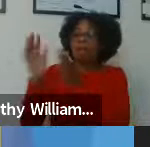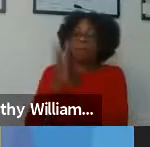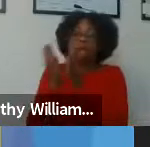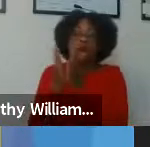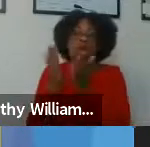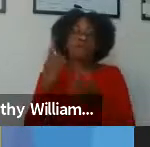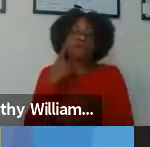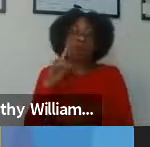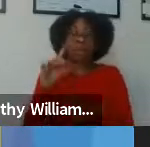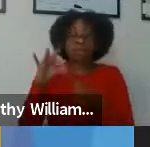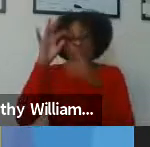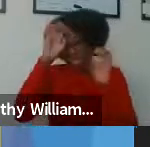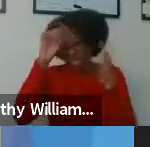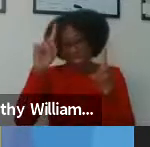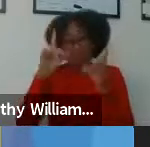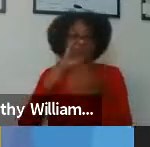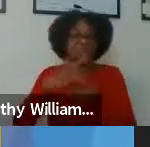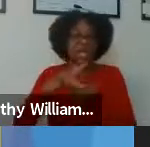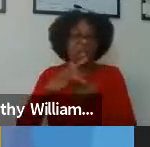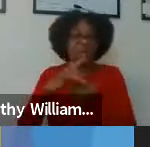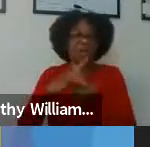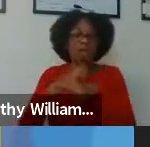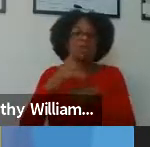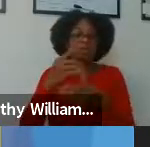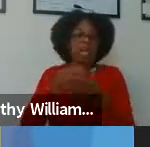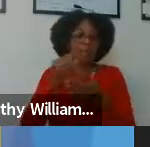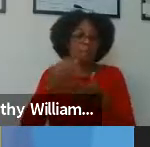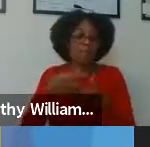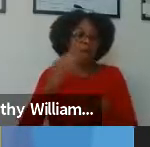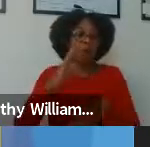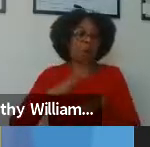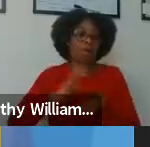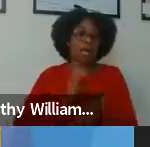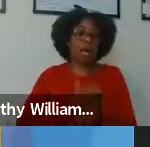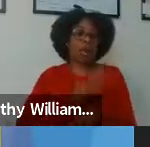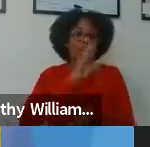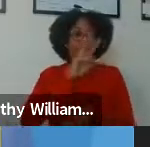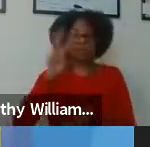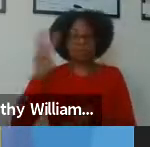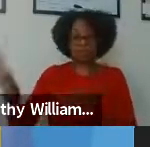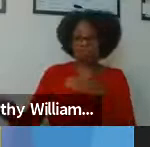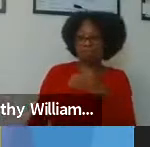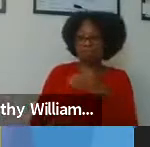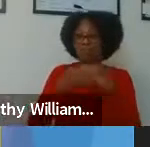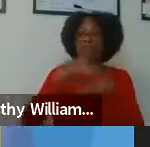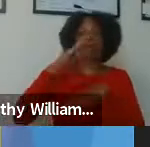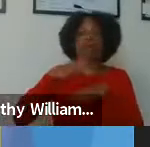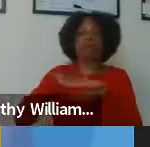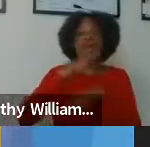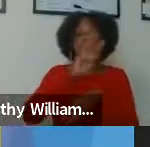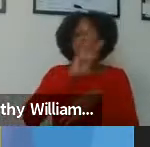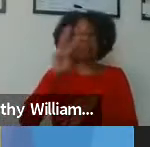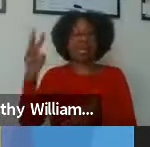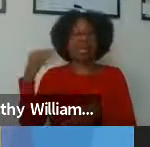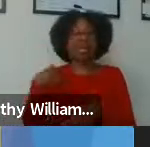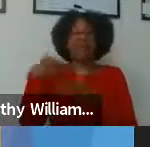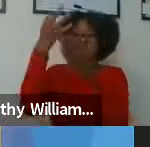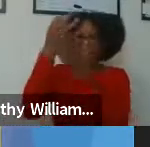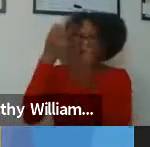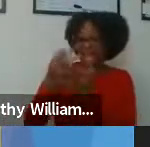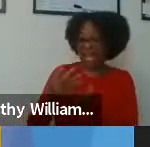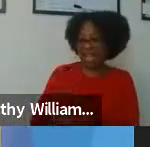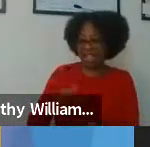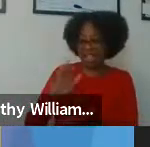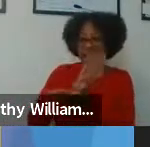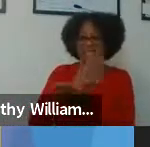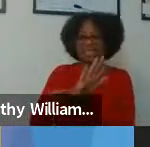which is available for purchase on our website. In addition, also on our website, we have fact sheets and short video